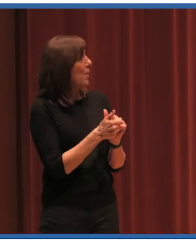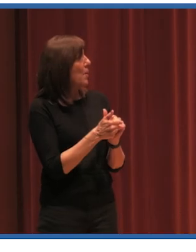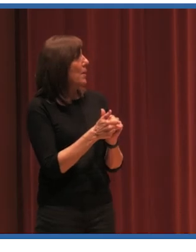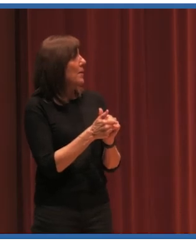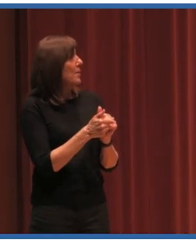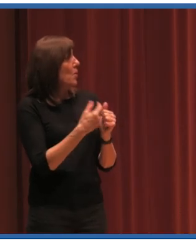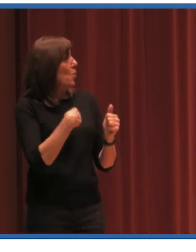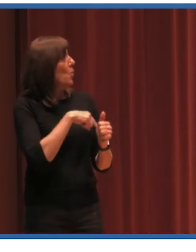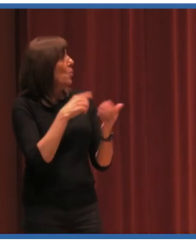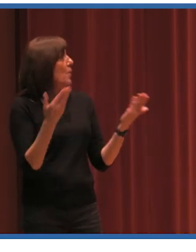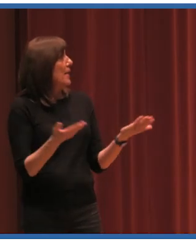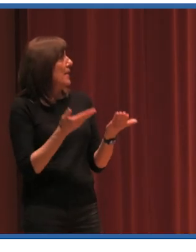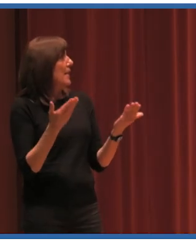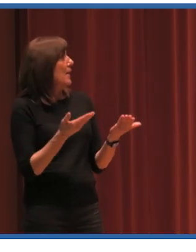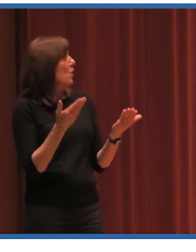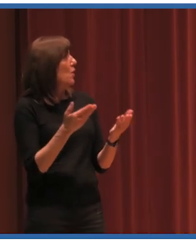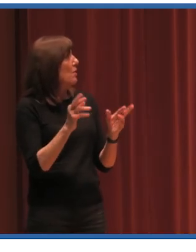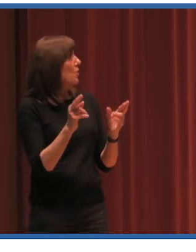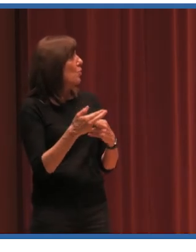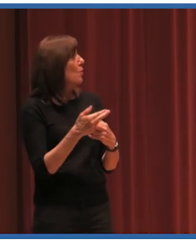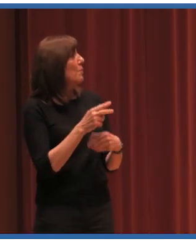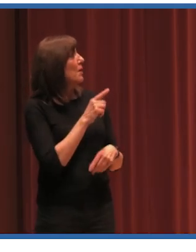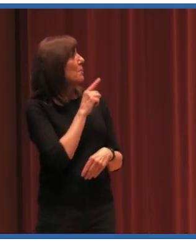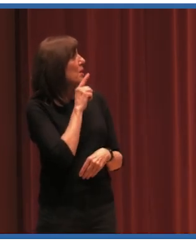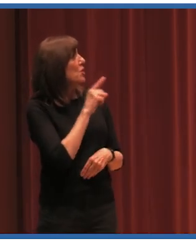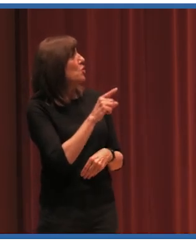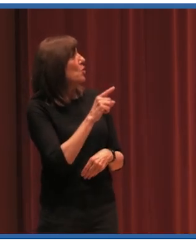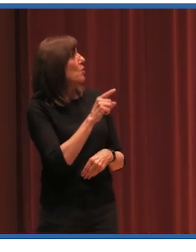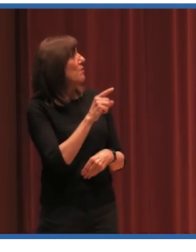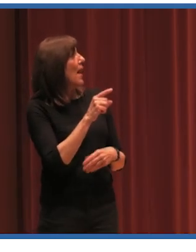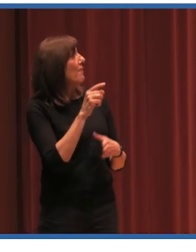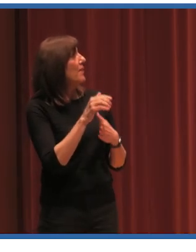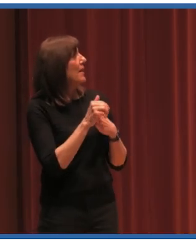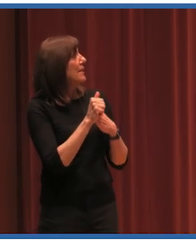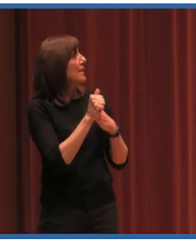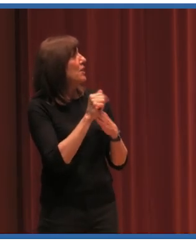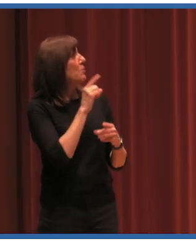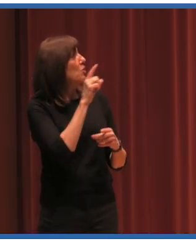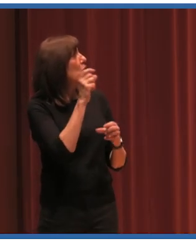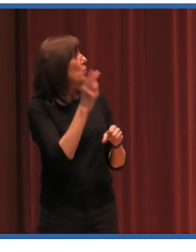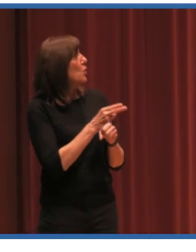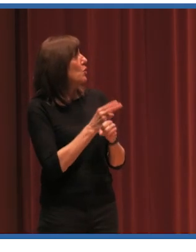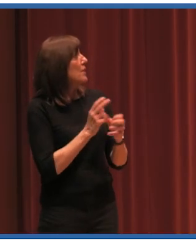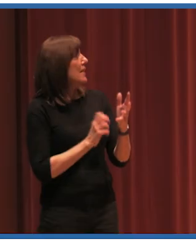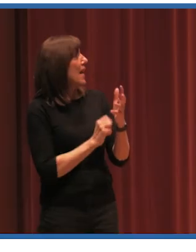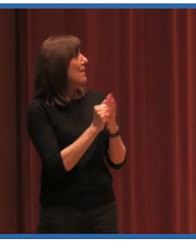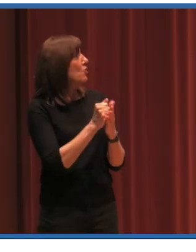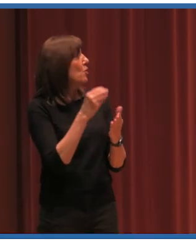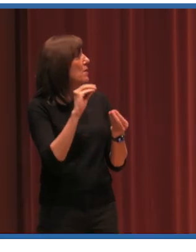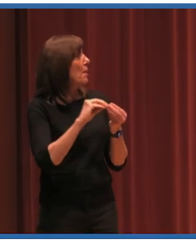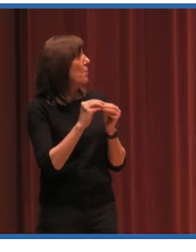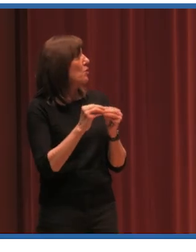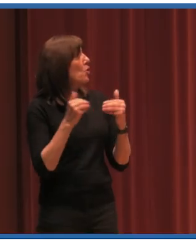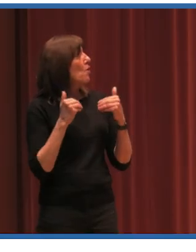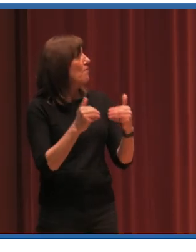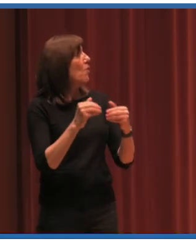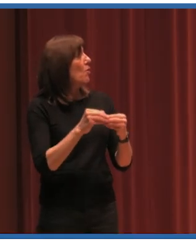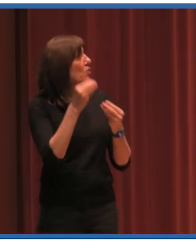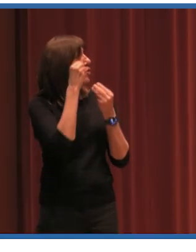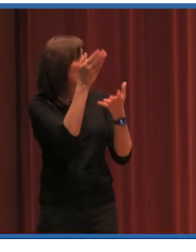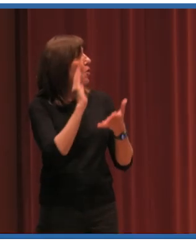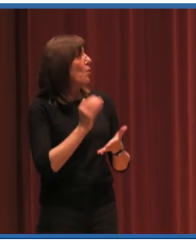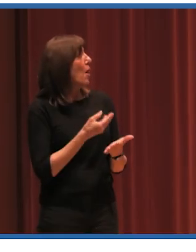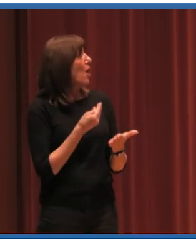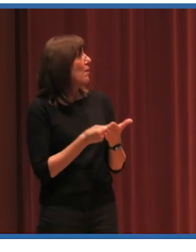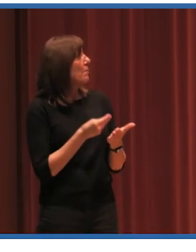local leaders can make sure we're using cancer data moving forward to inform our data and investments, or other ways to make sure